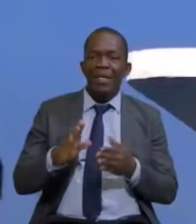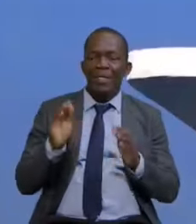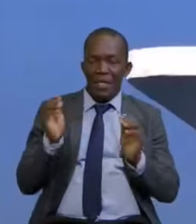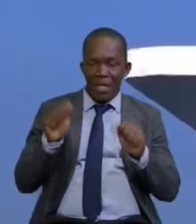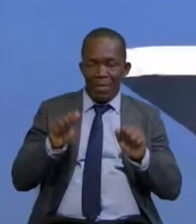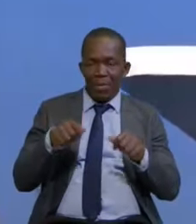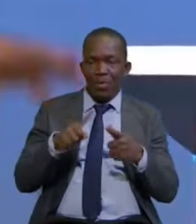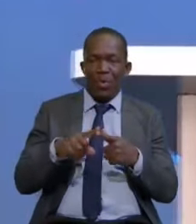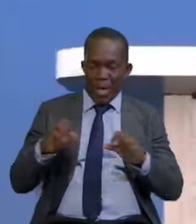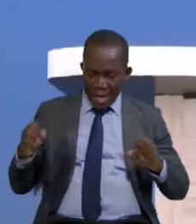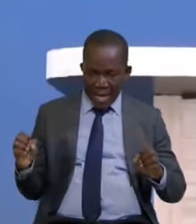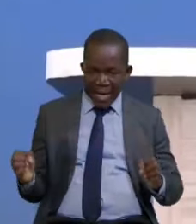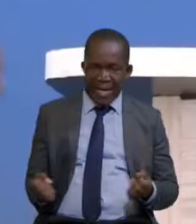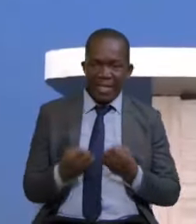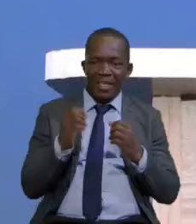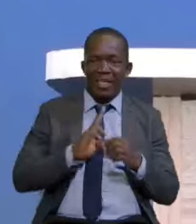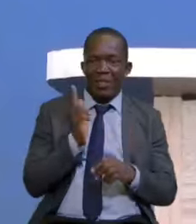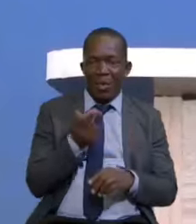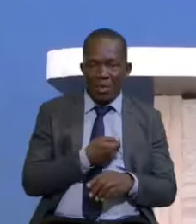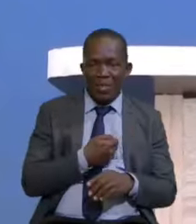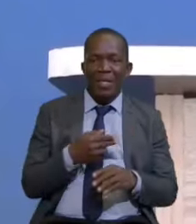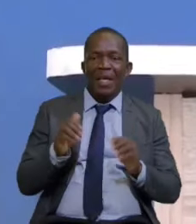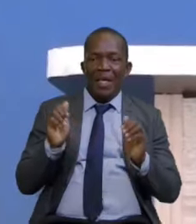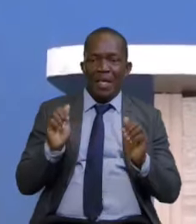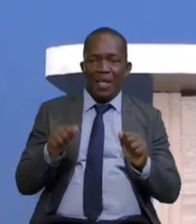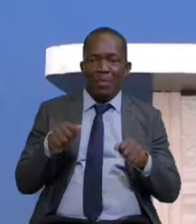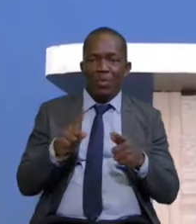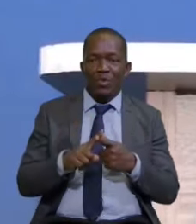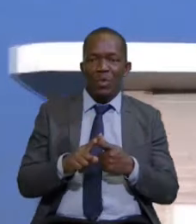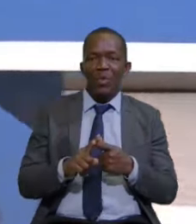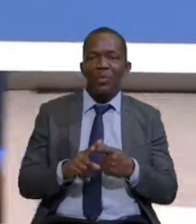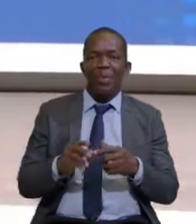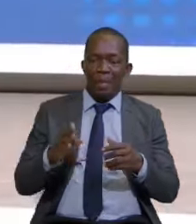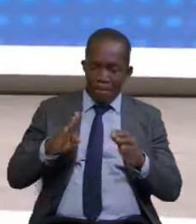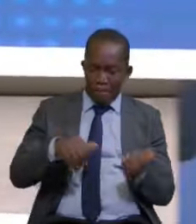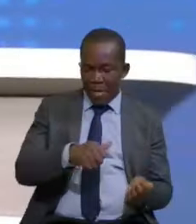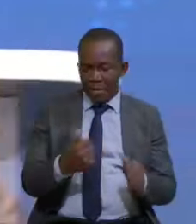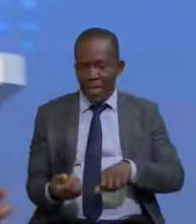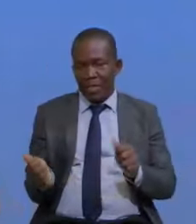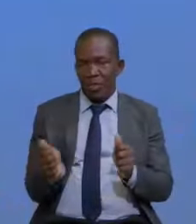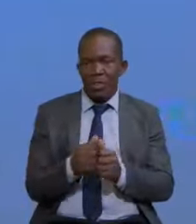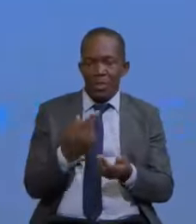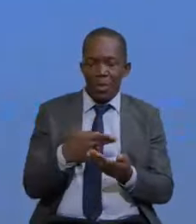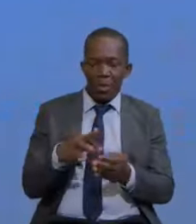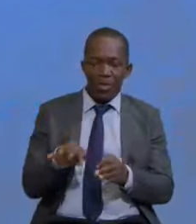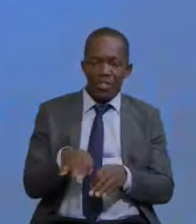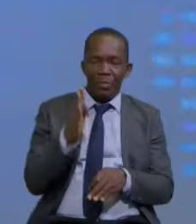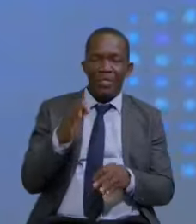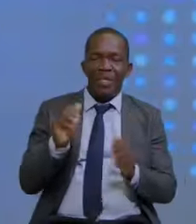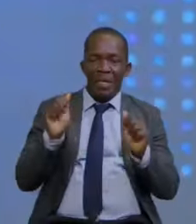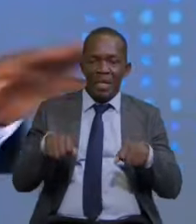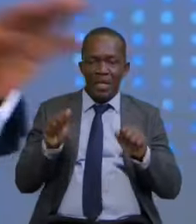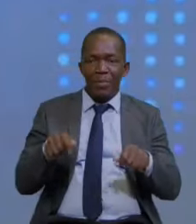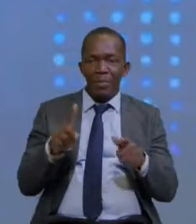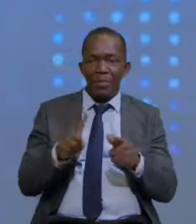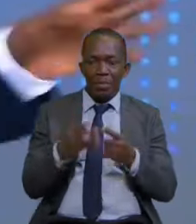is able to baptize us, immerse us in the Holy Ghost, is able to solve our problem, is able